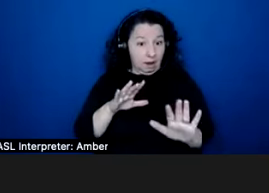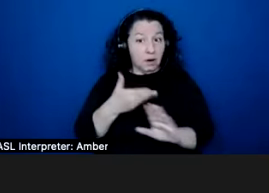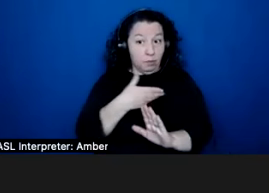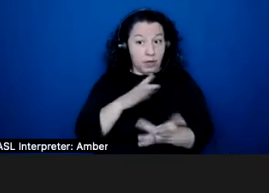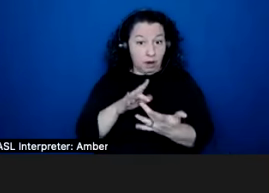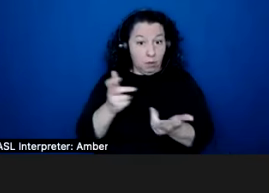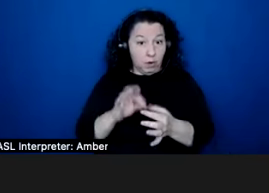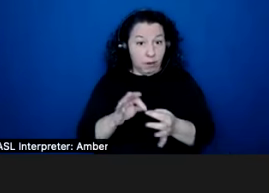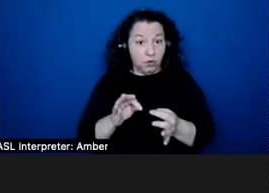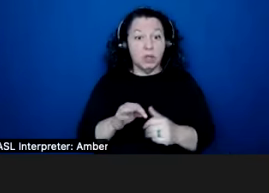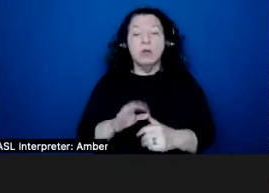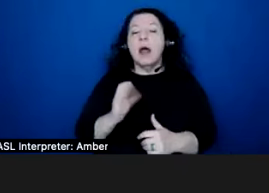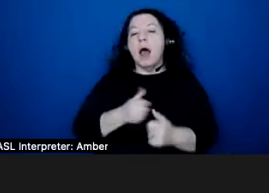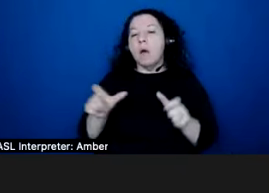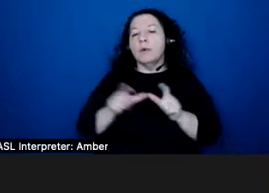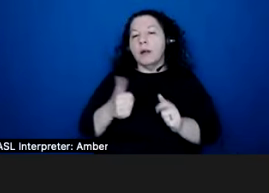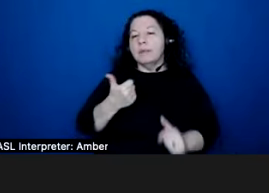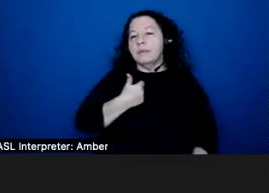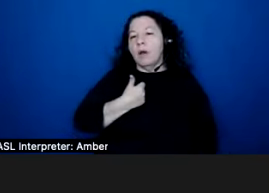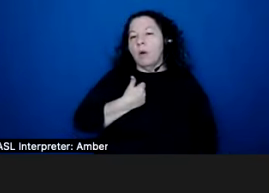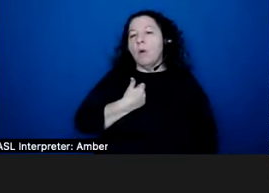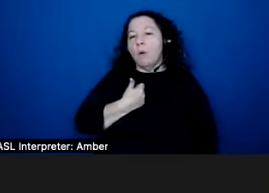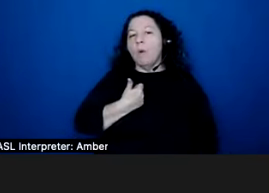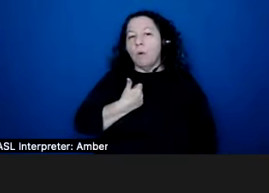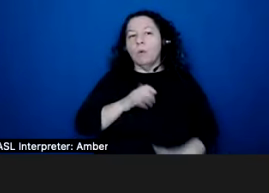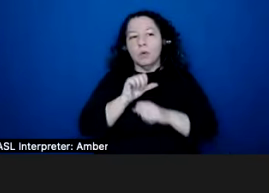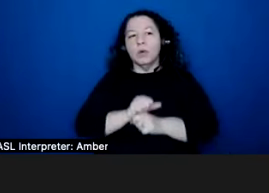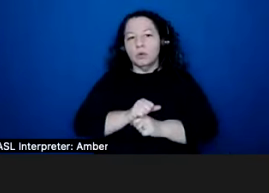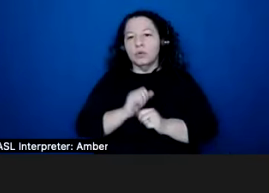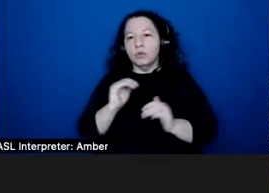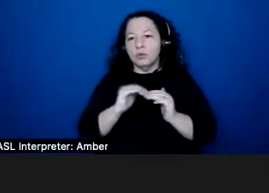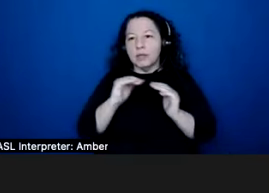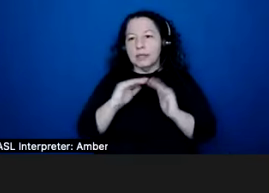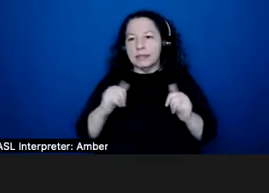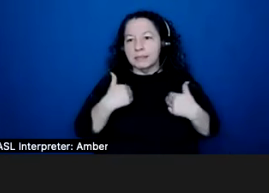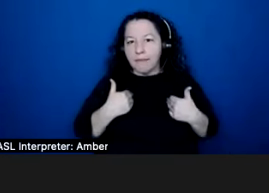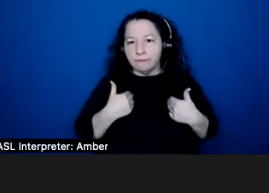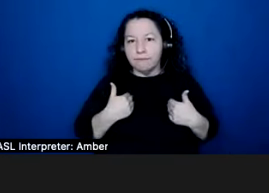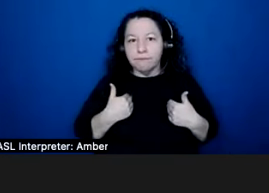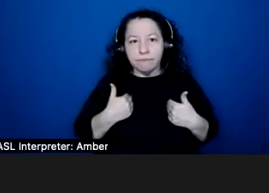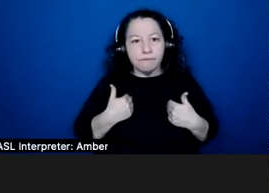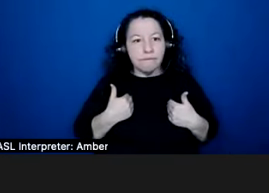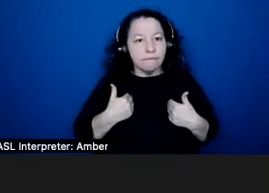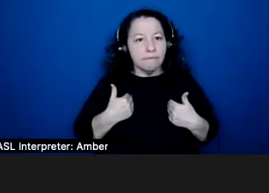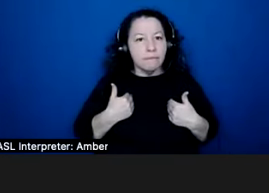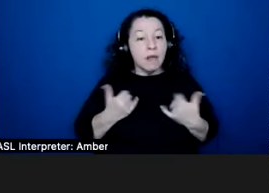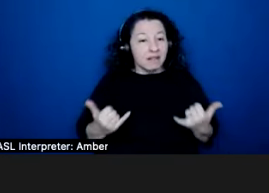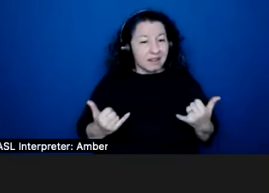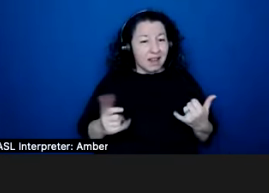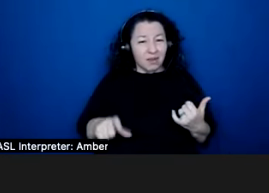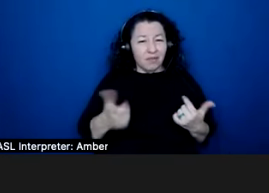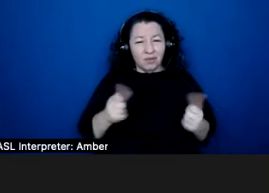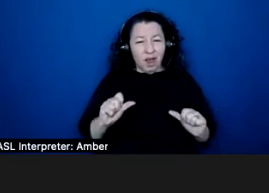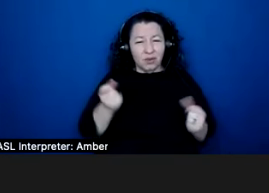pre-contact, our tribes had our own traditional justice systems. And today, we must try to understand this